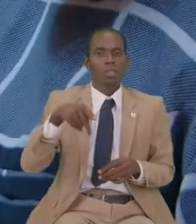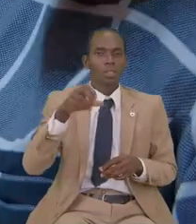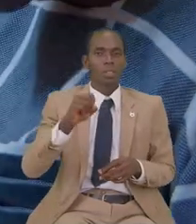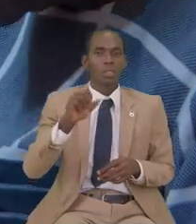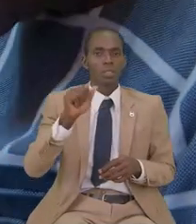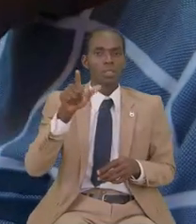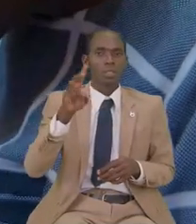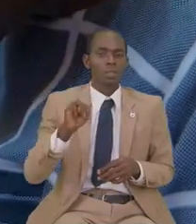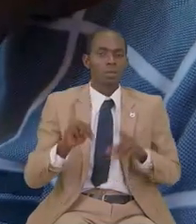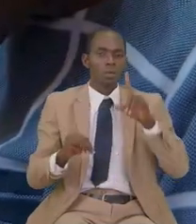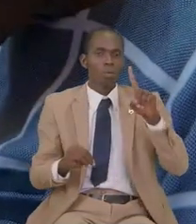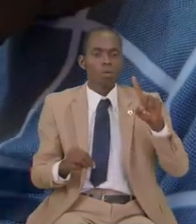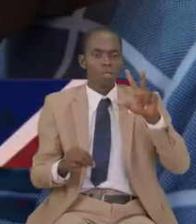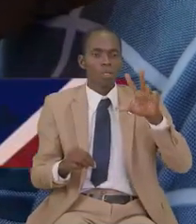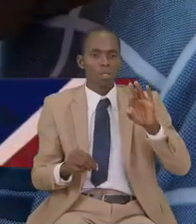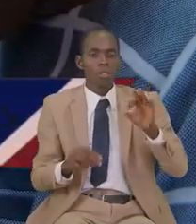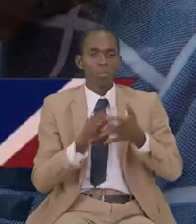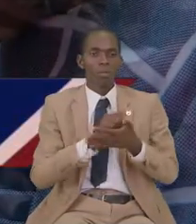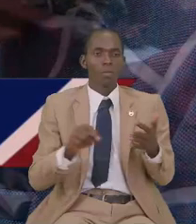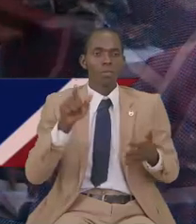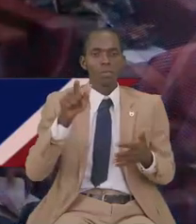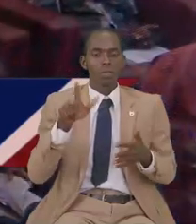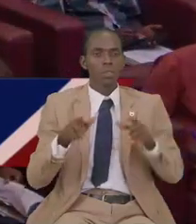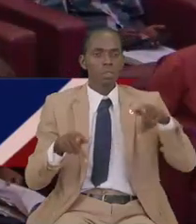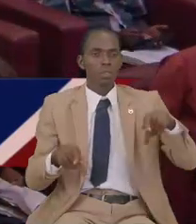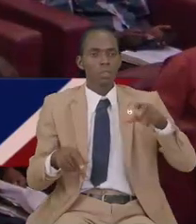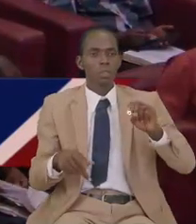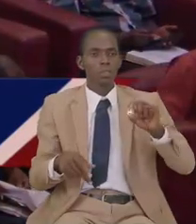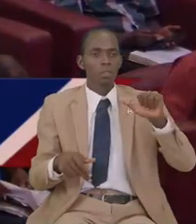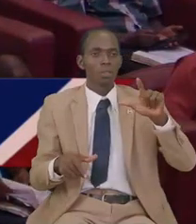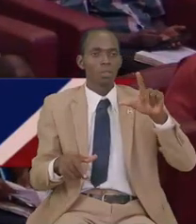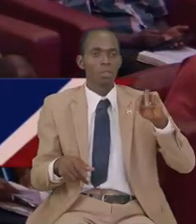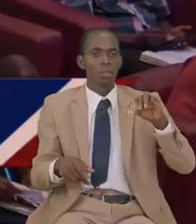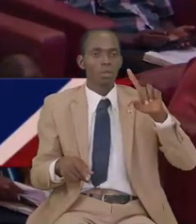139, we're looking at verse 23. Psalm 139,